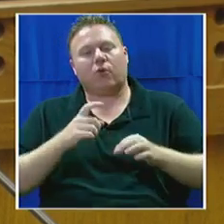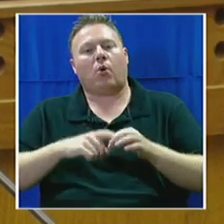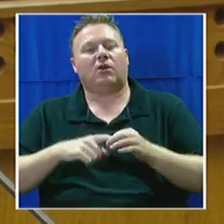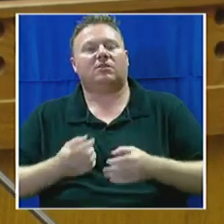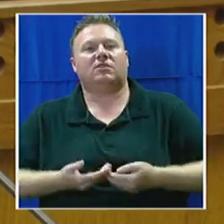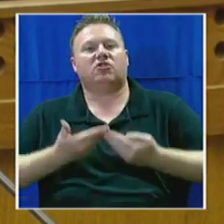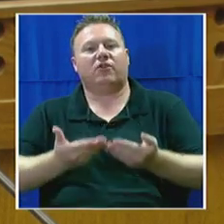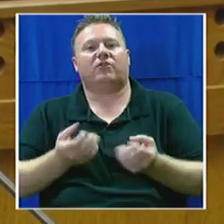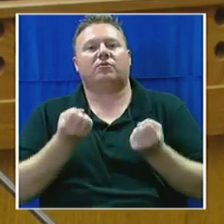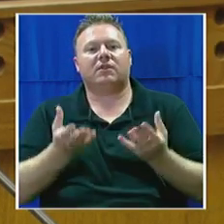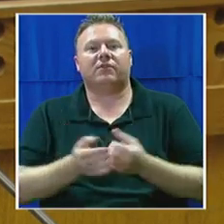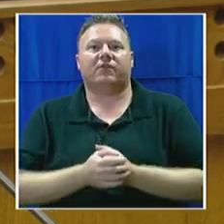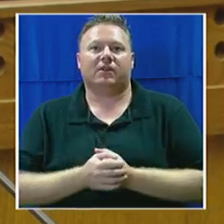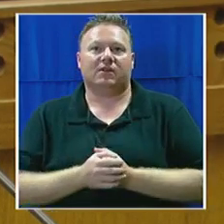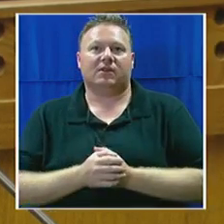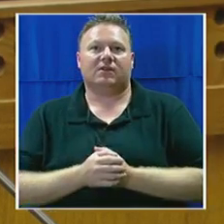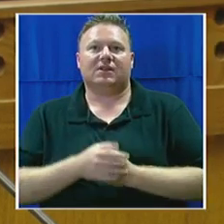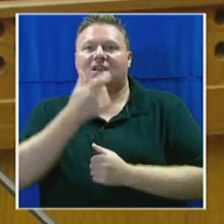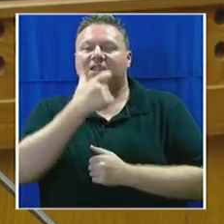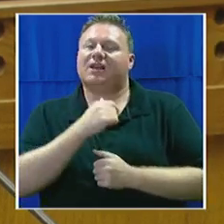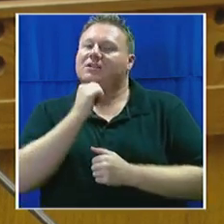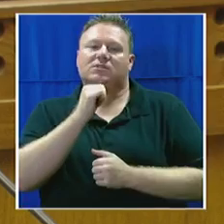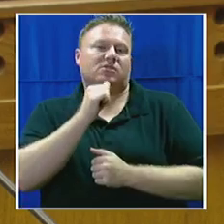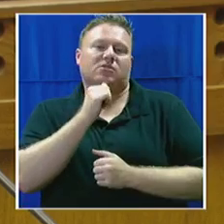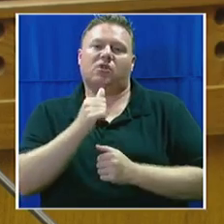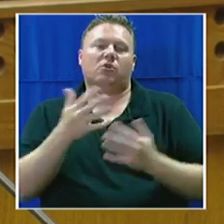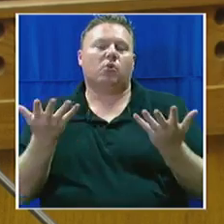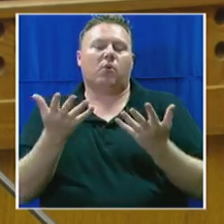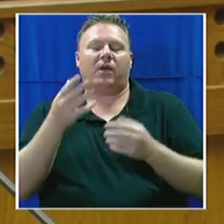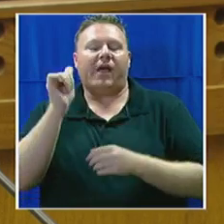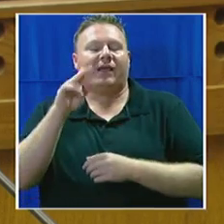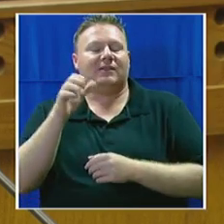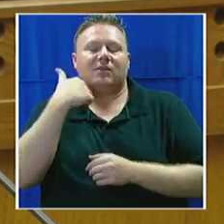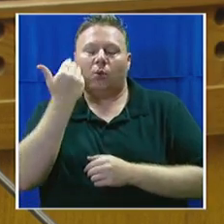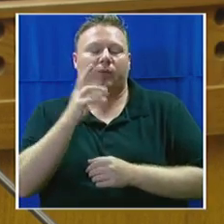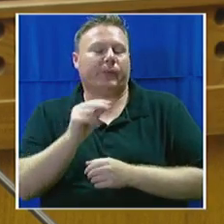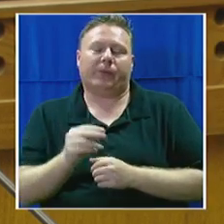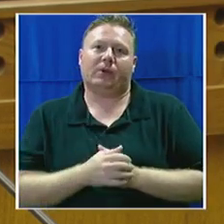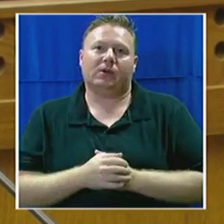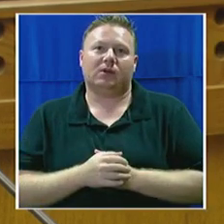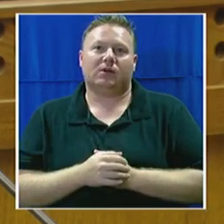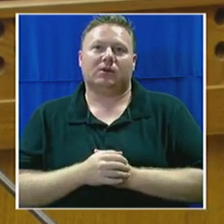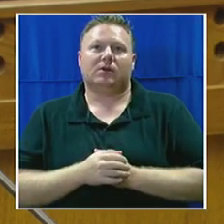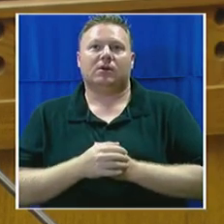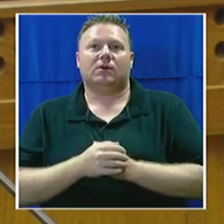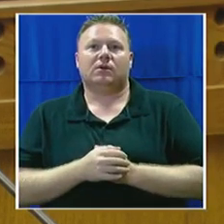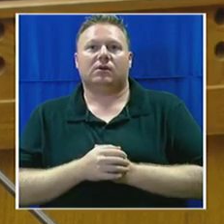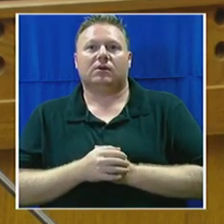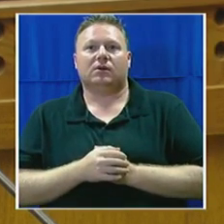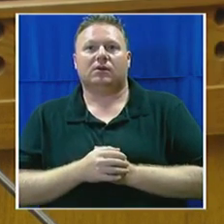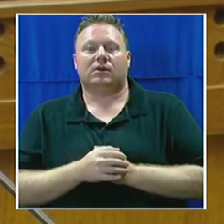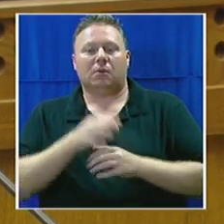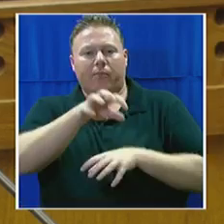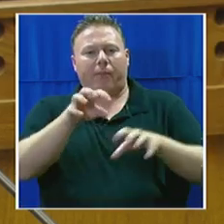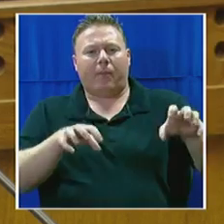delivery. Sadly, things are not where the ANC would want them to be. Pockets of poor service delivery